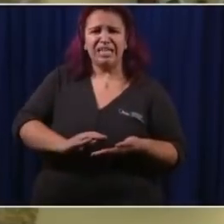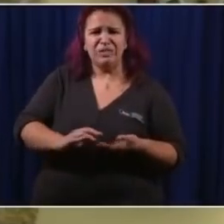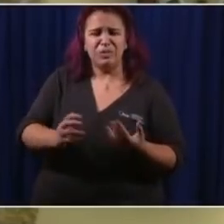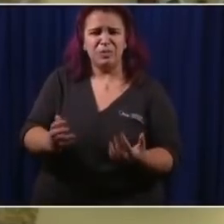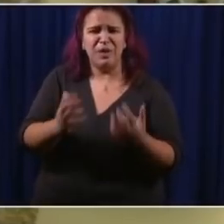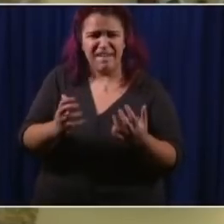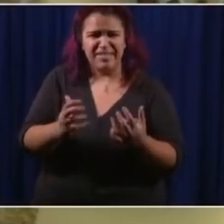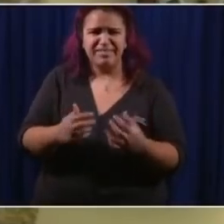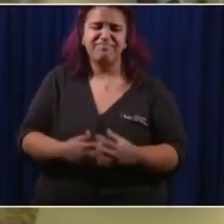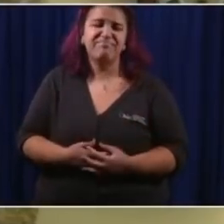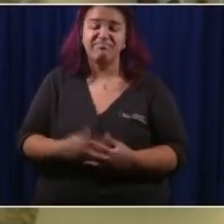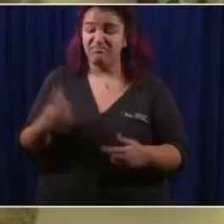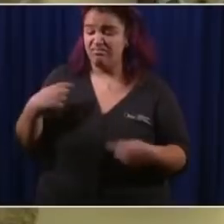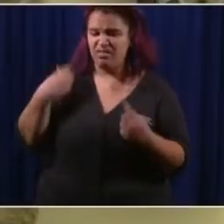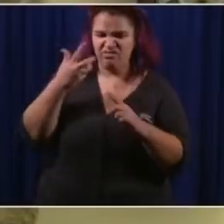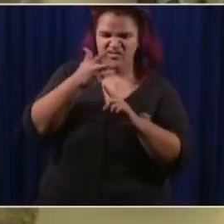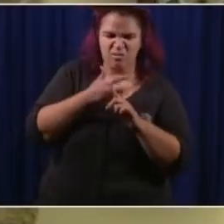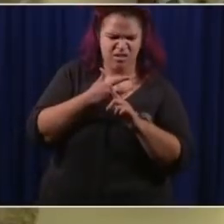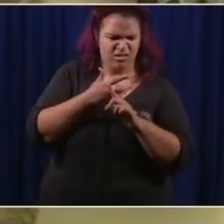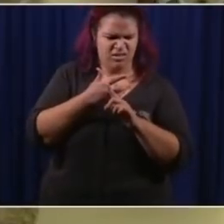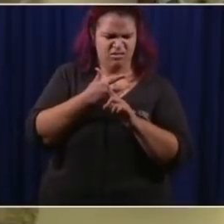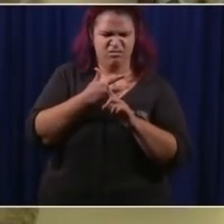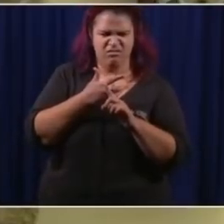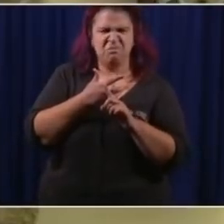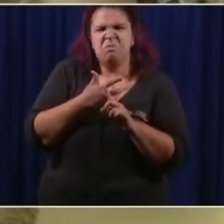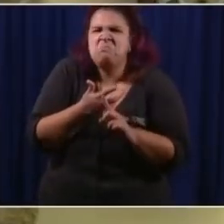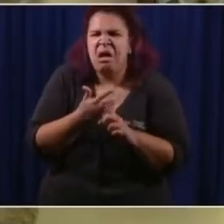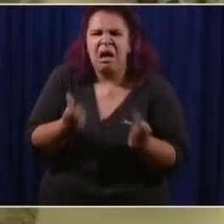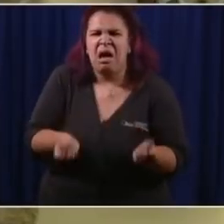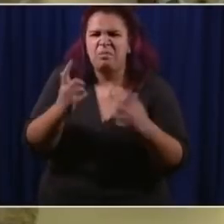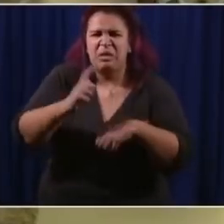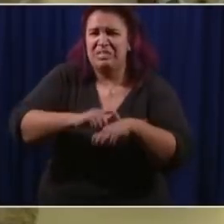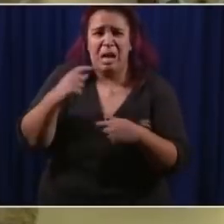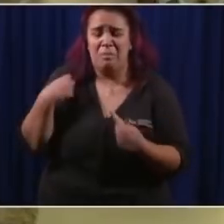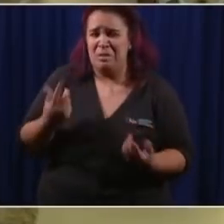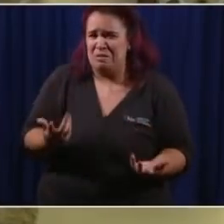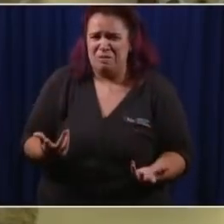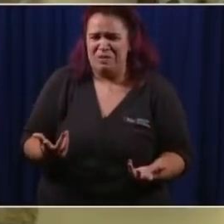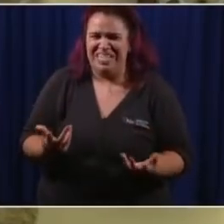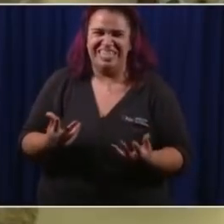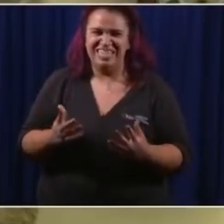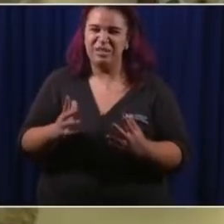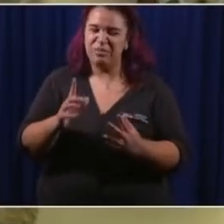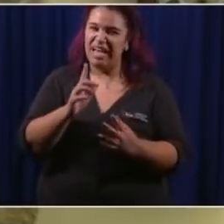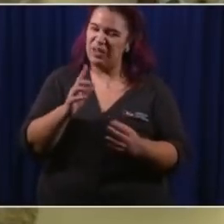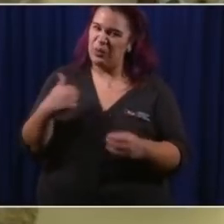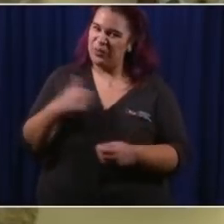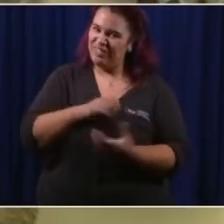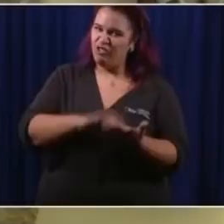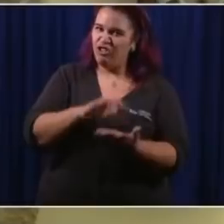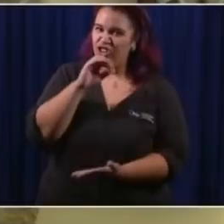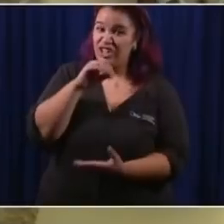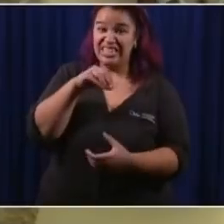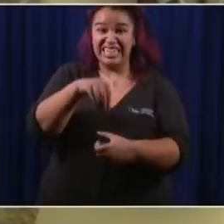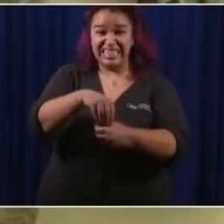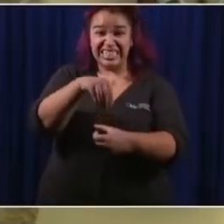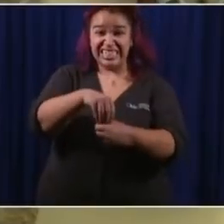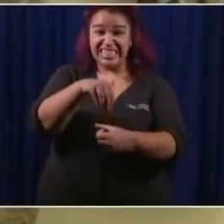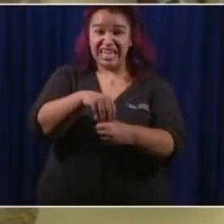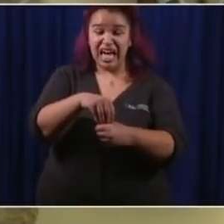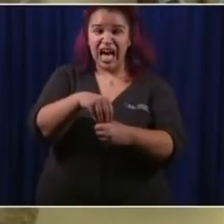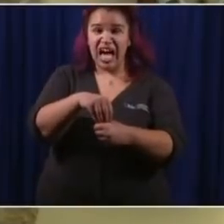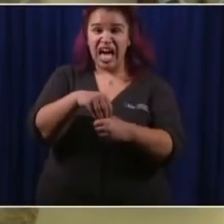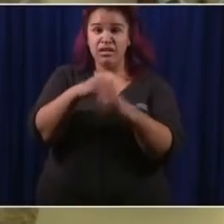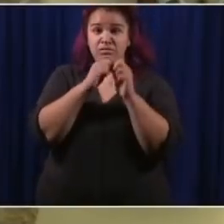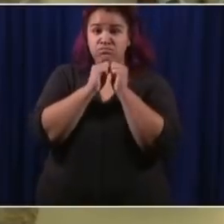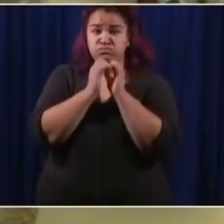coronavirus 5 months or whatever period of time that inside is just so much more dangerous than outside.